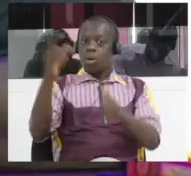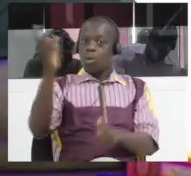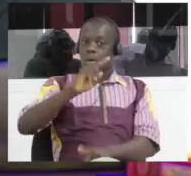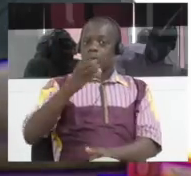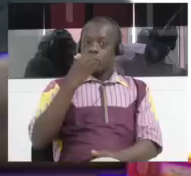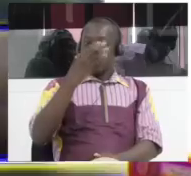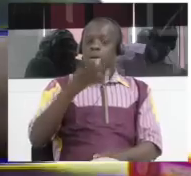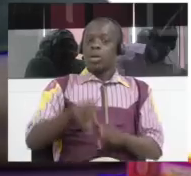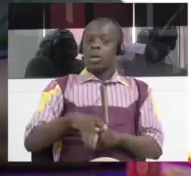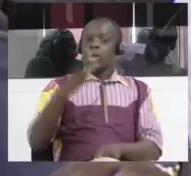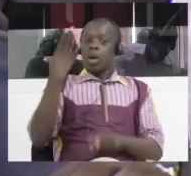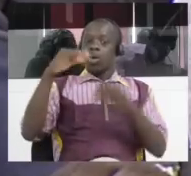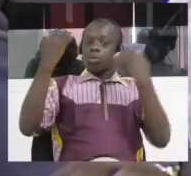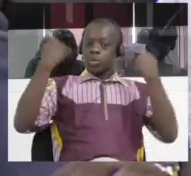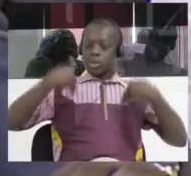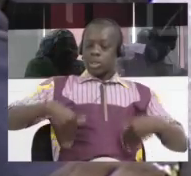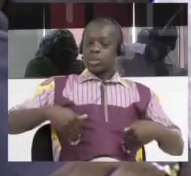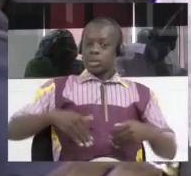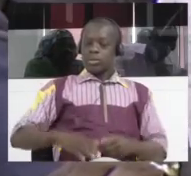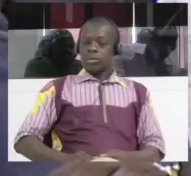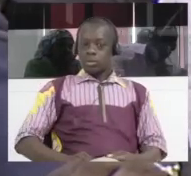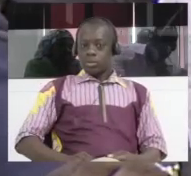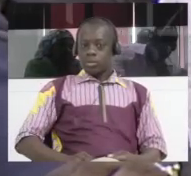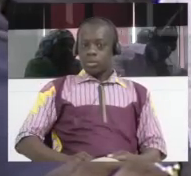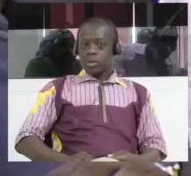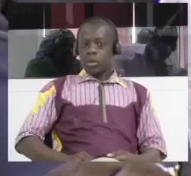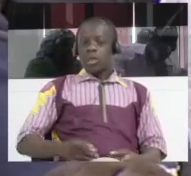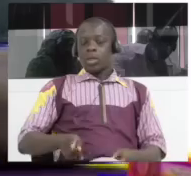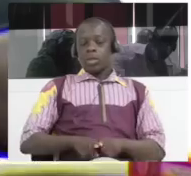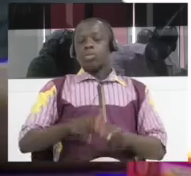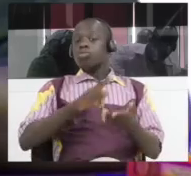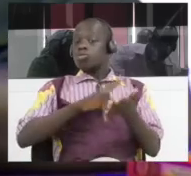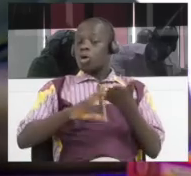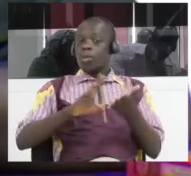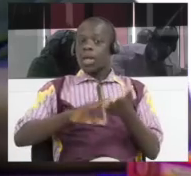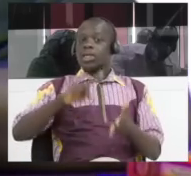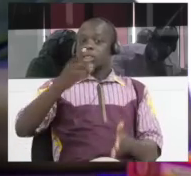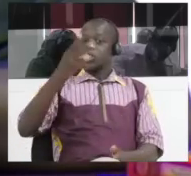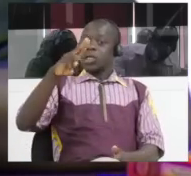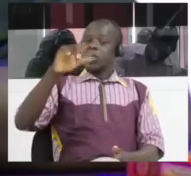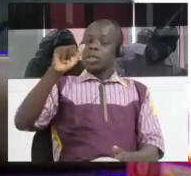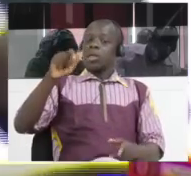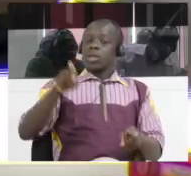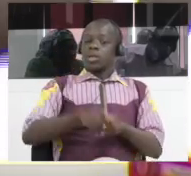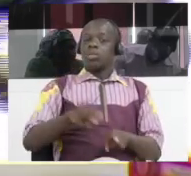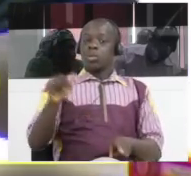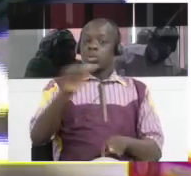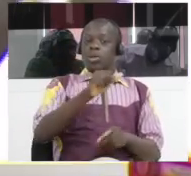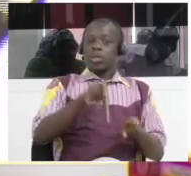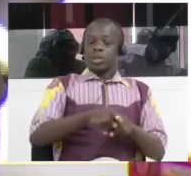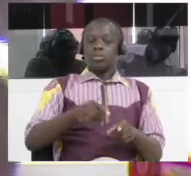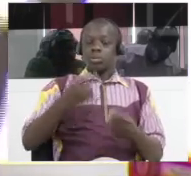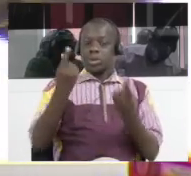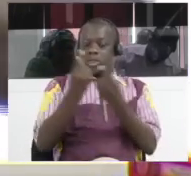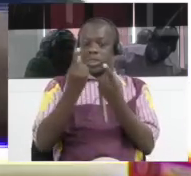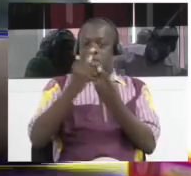given. How were they dressed? The regular GNA cabo with some weapons